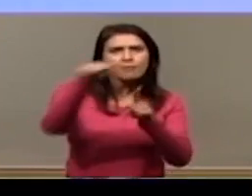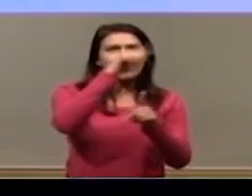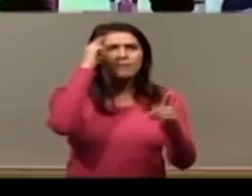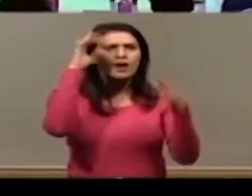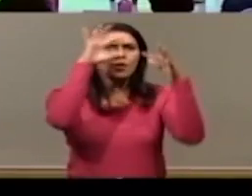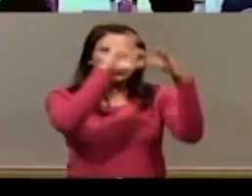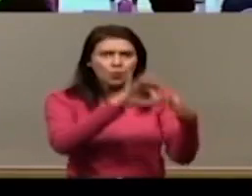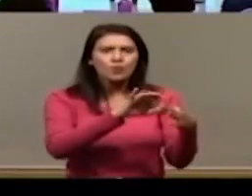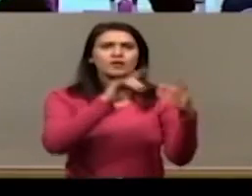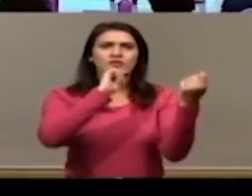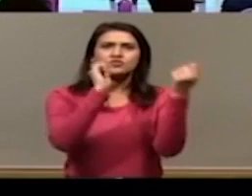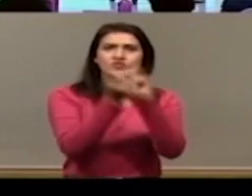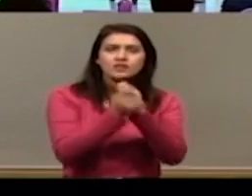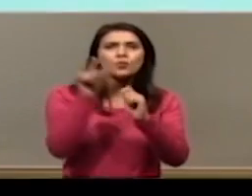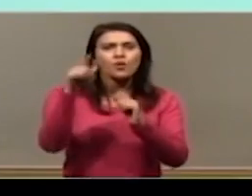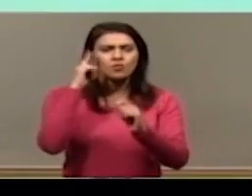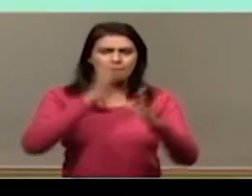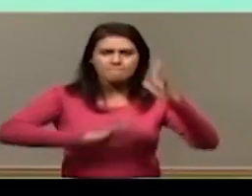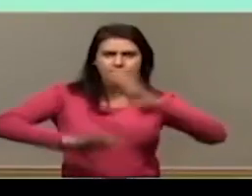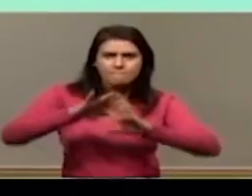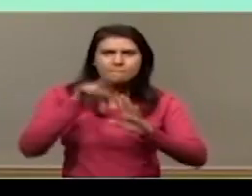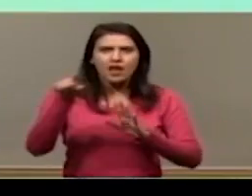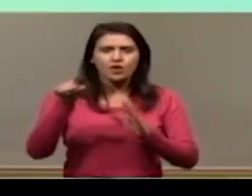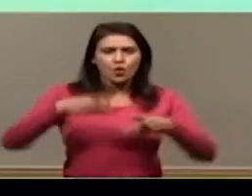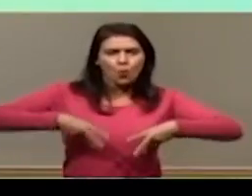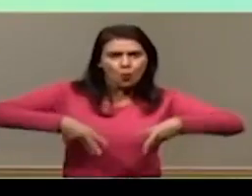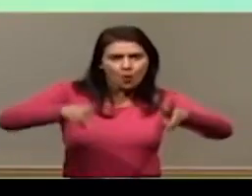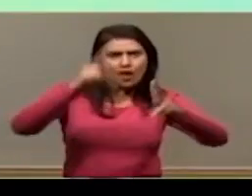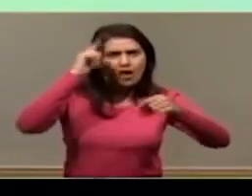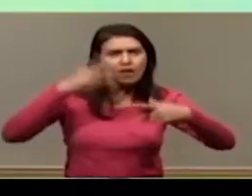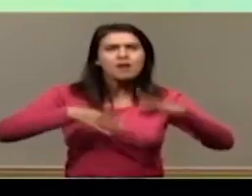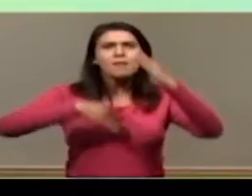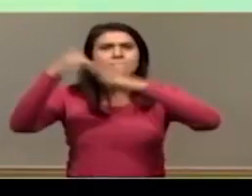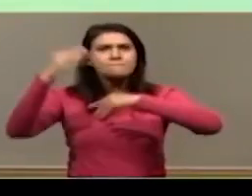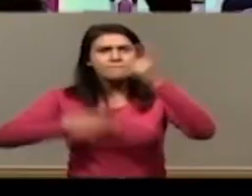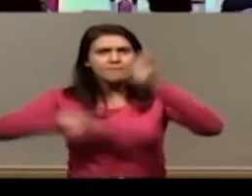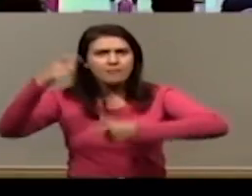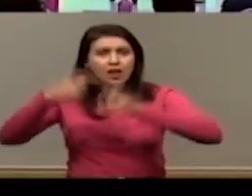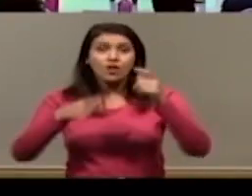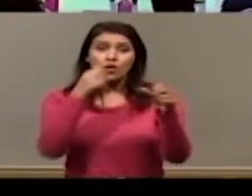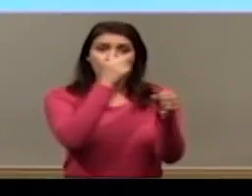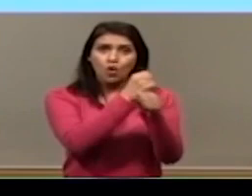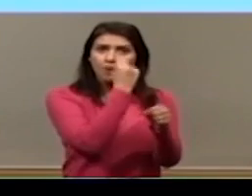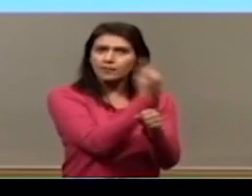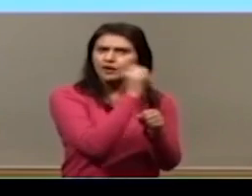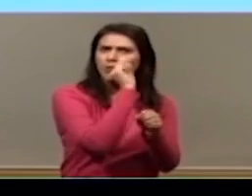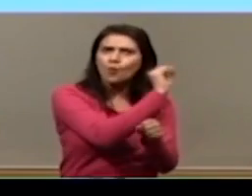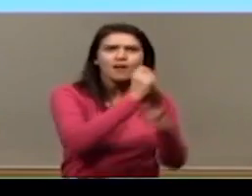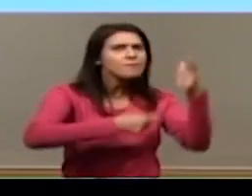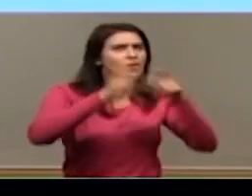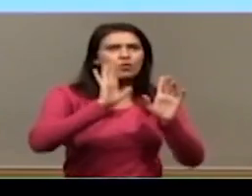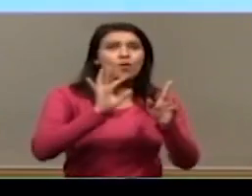any change? And when you design the roads, the entrances to the buildings, not only the government buildings,